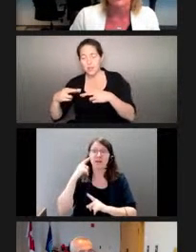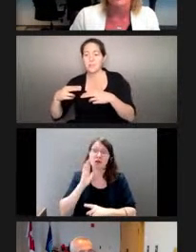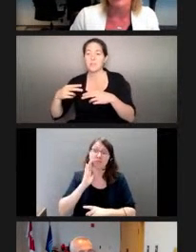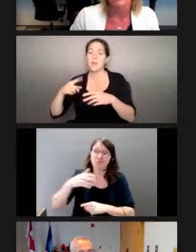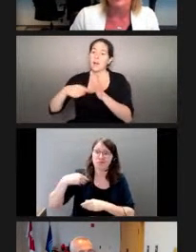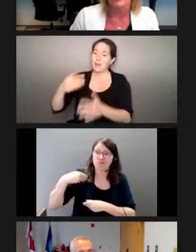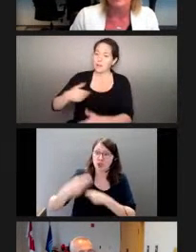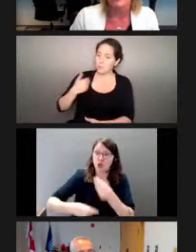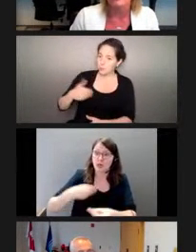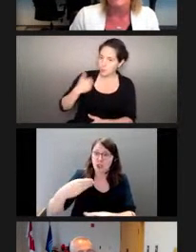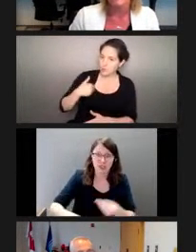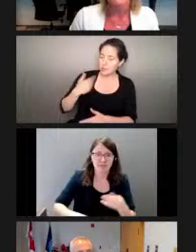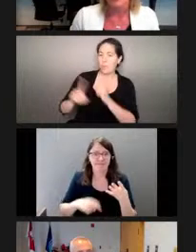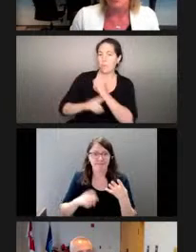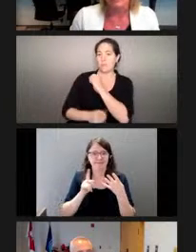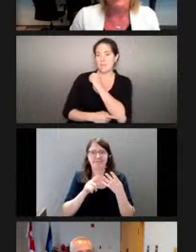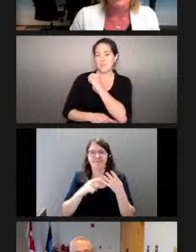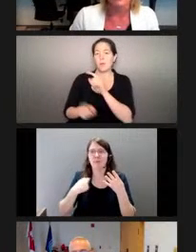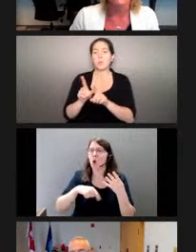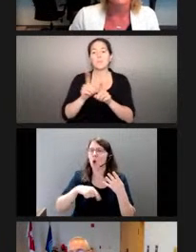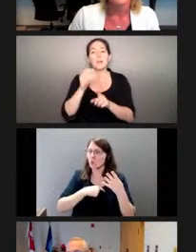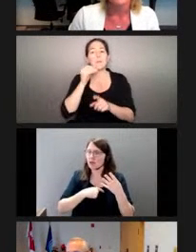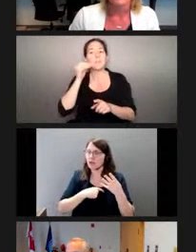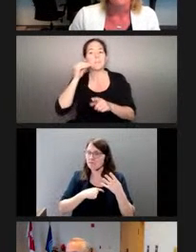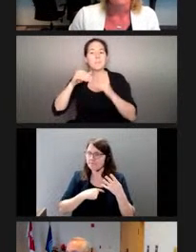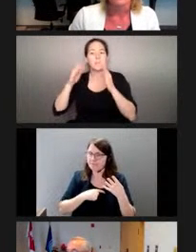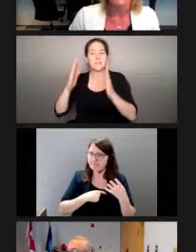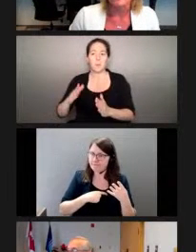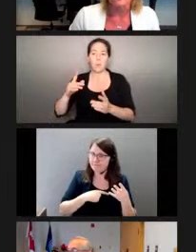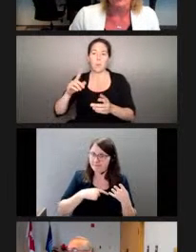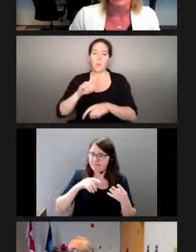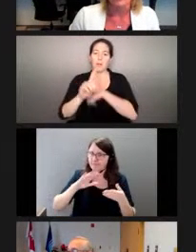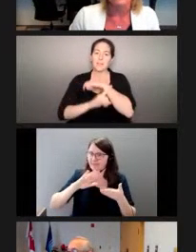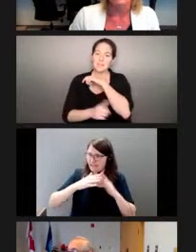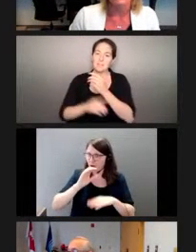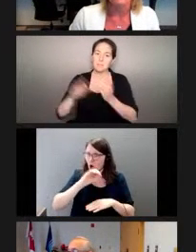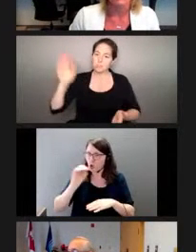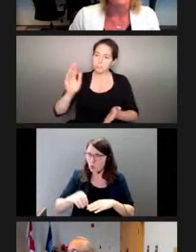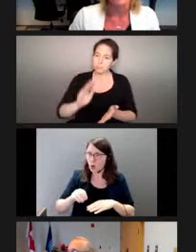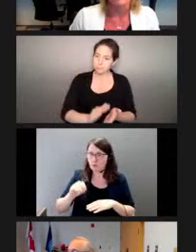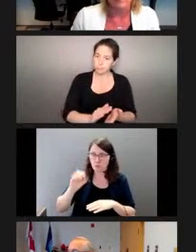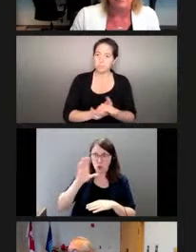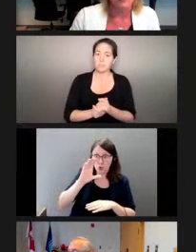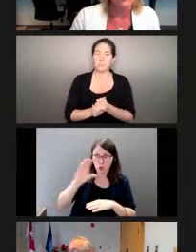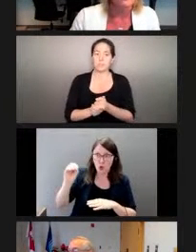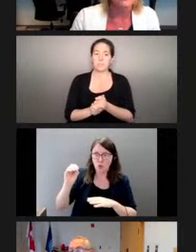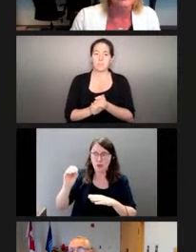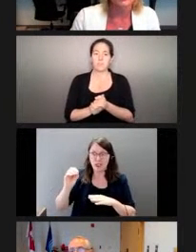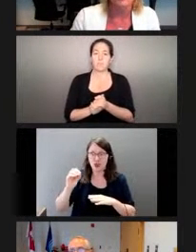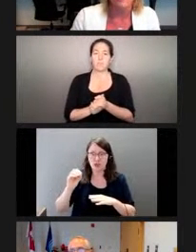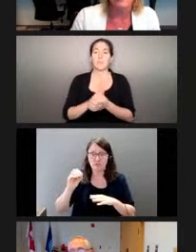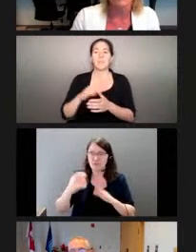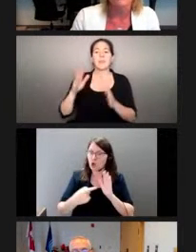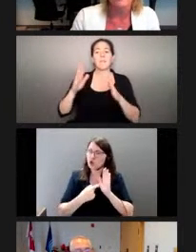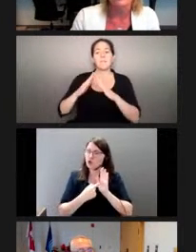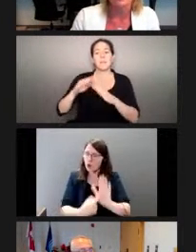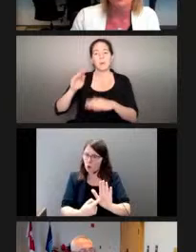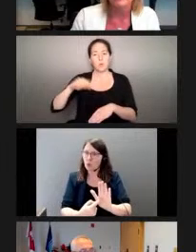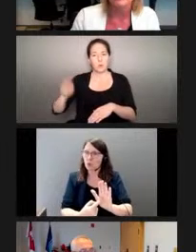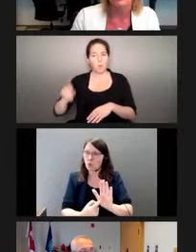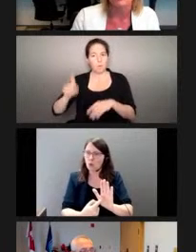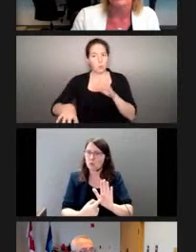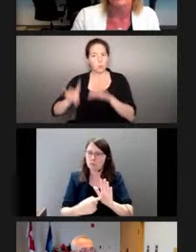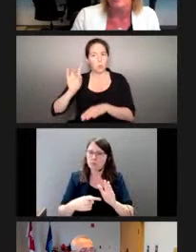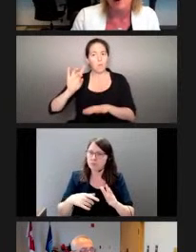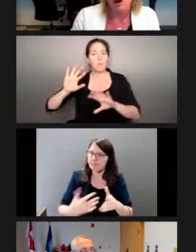So looking for opportunities as a corporation, the City of Ottawa, to incorporate the 5 R's into how we manage